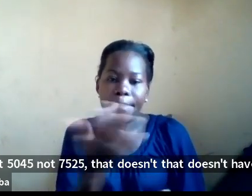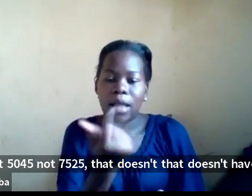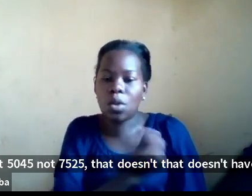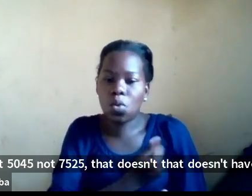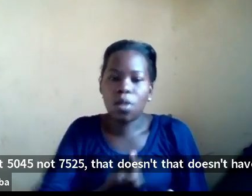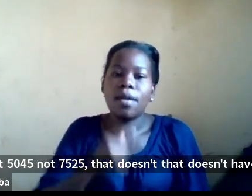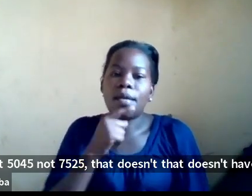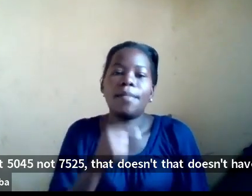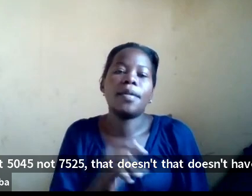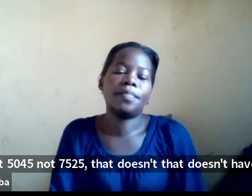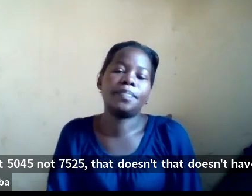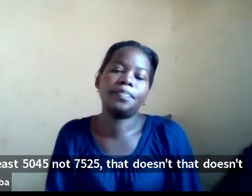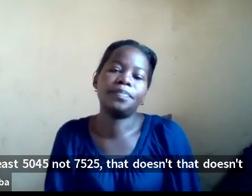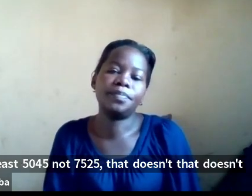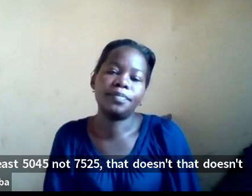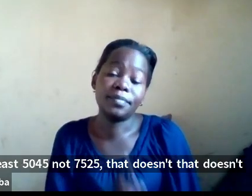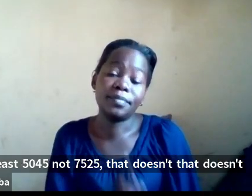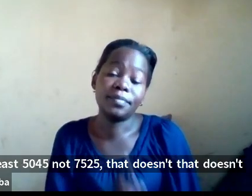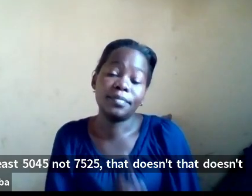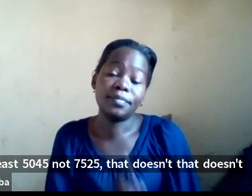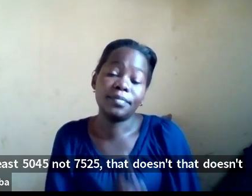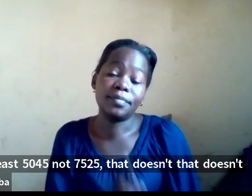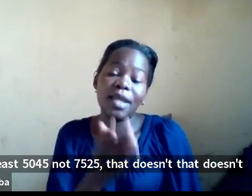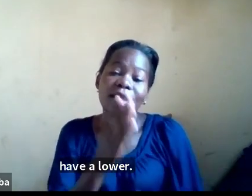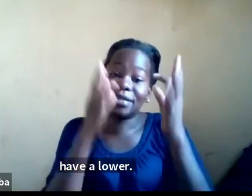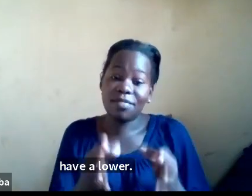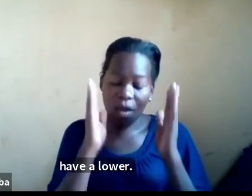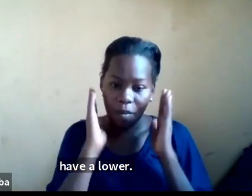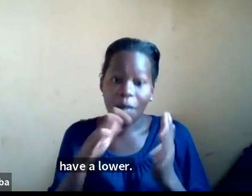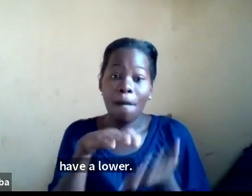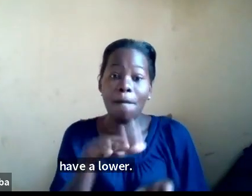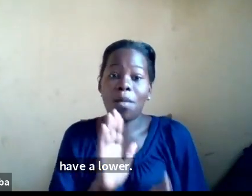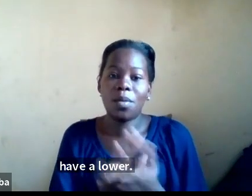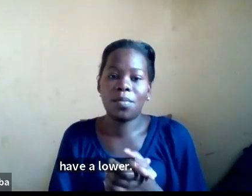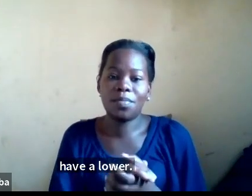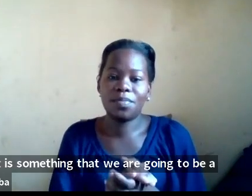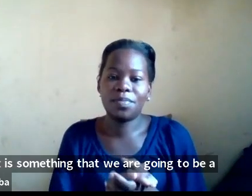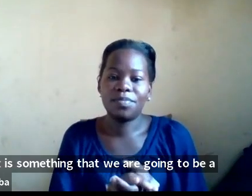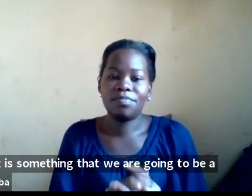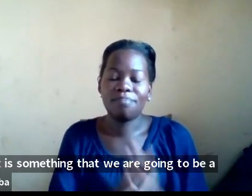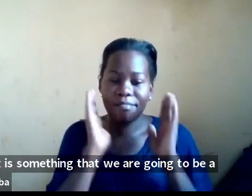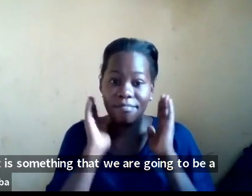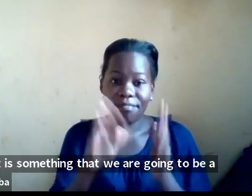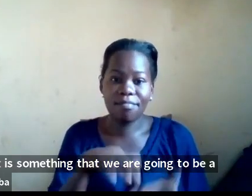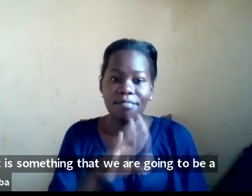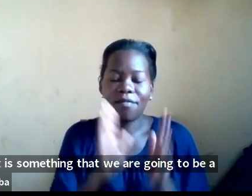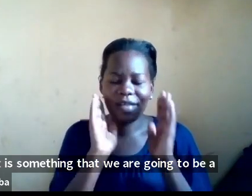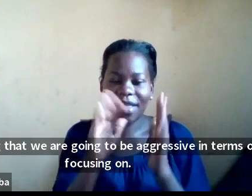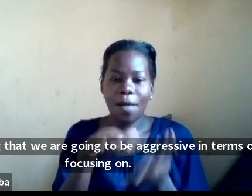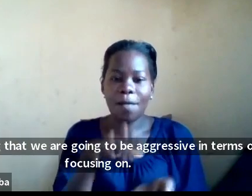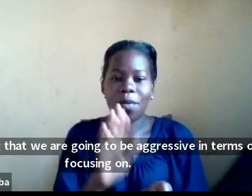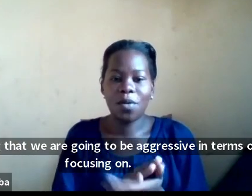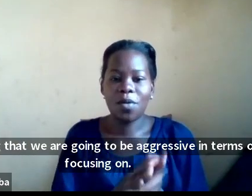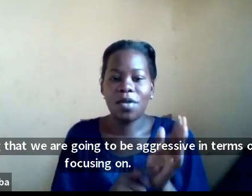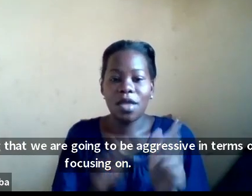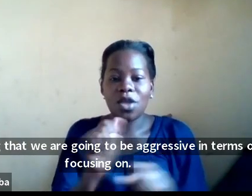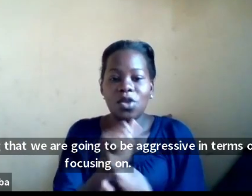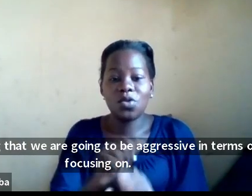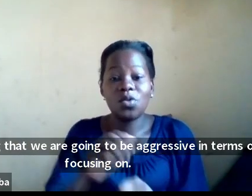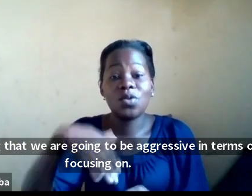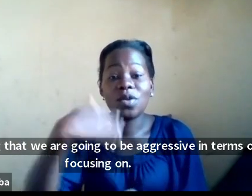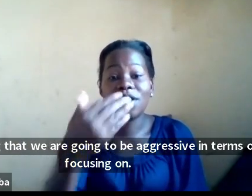go. That is something that we are going to be aggressive in terms of focusing on when we do the next round of the